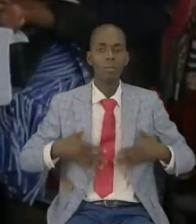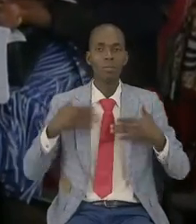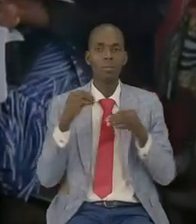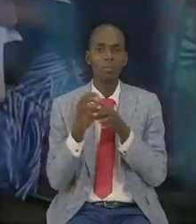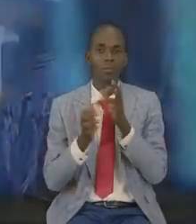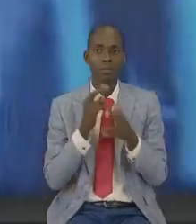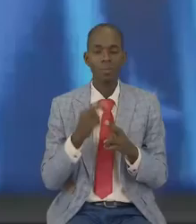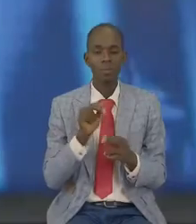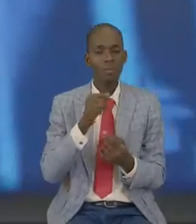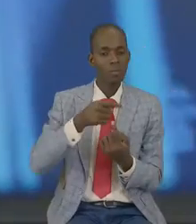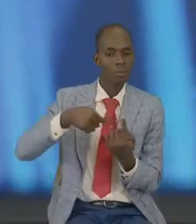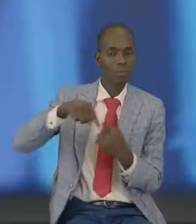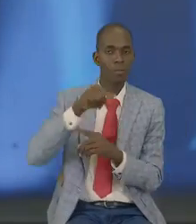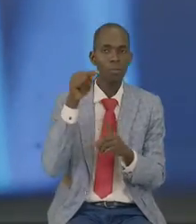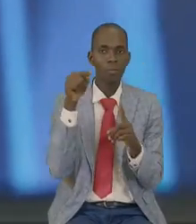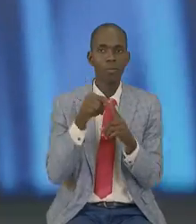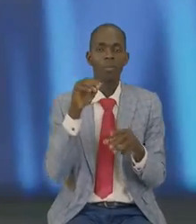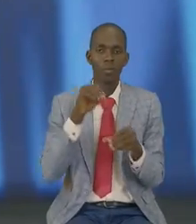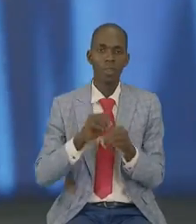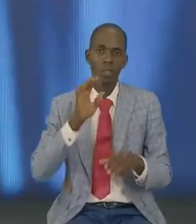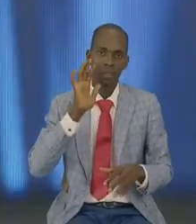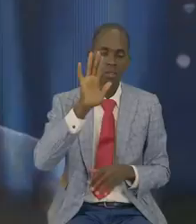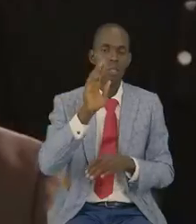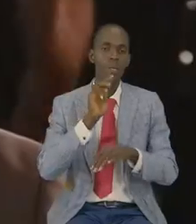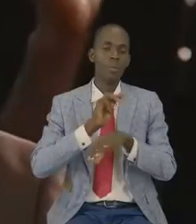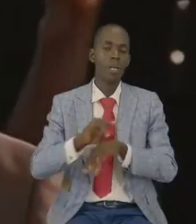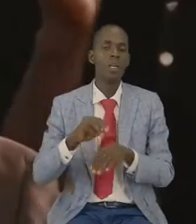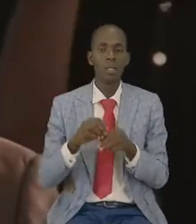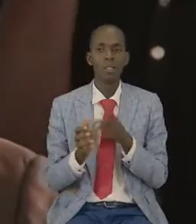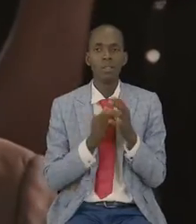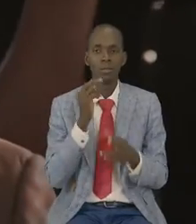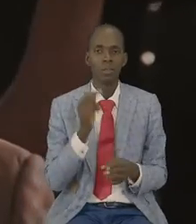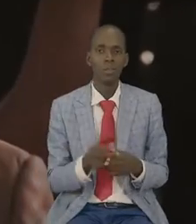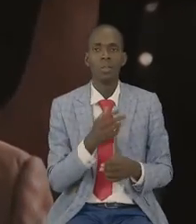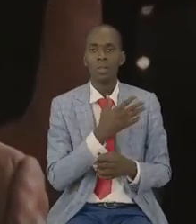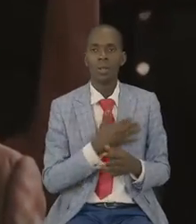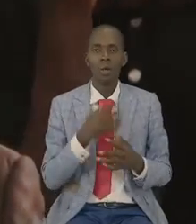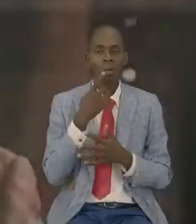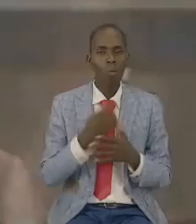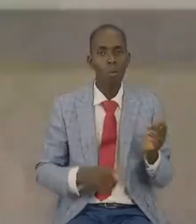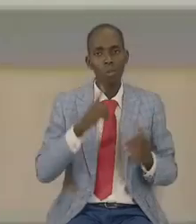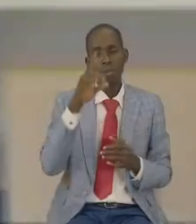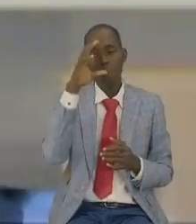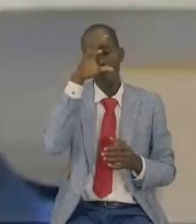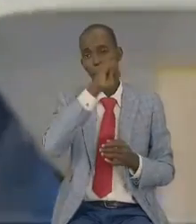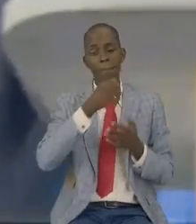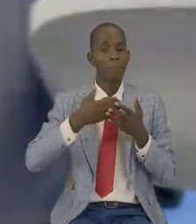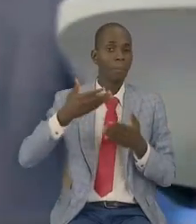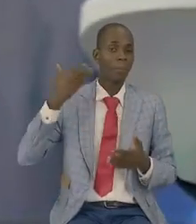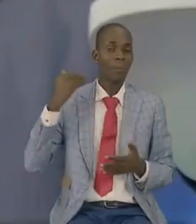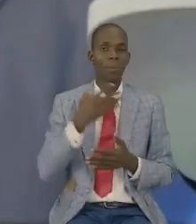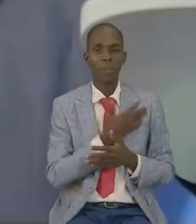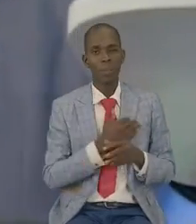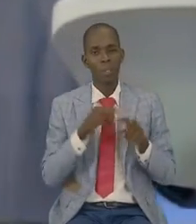Turning point coming in your ministry. And what you missed before, and it appeared there